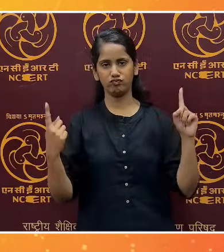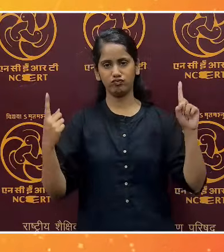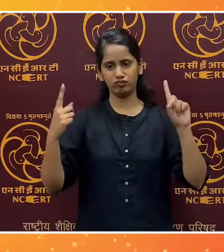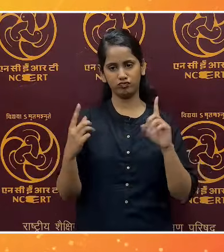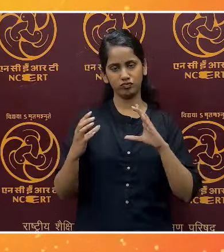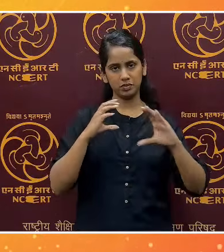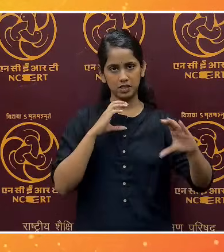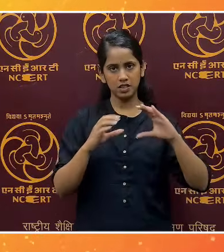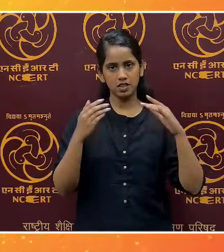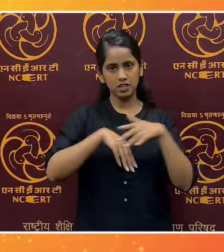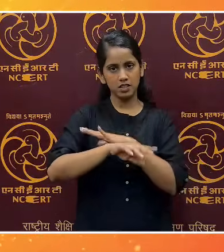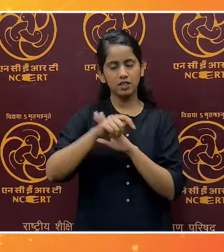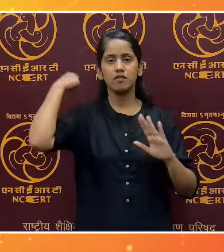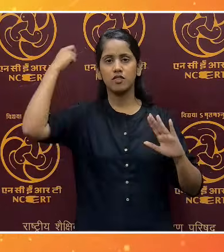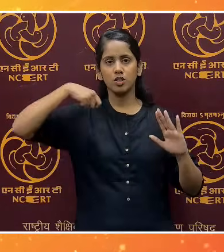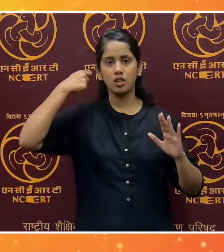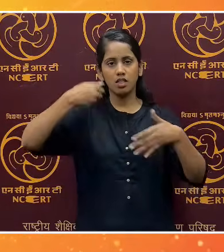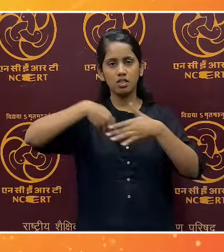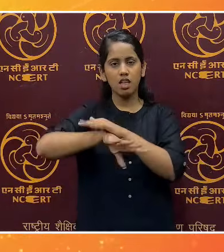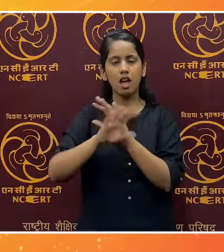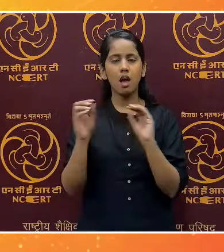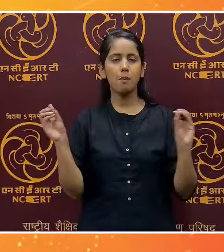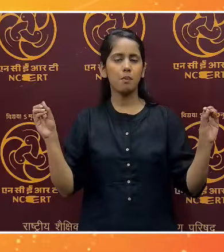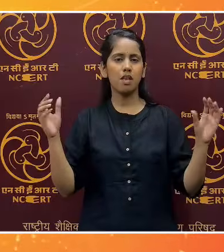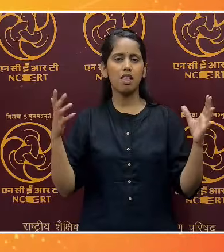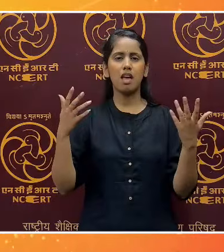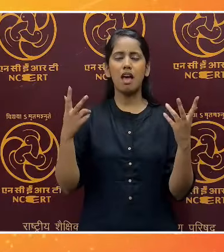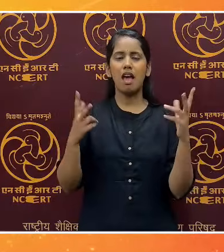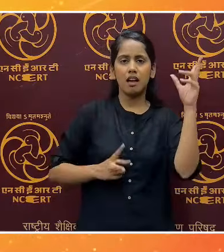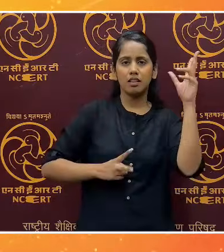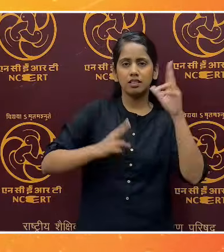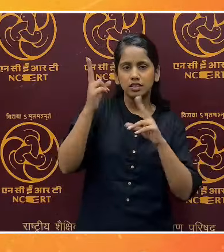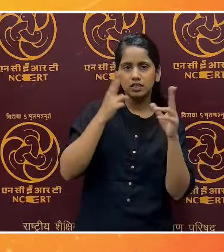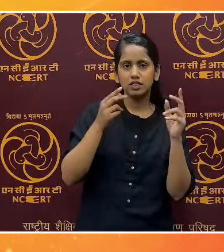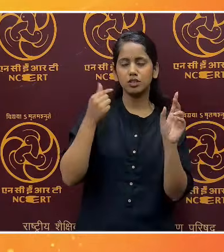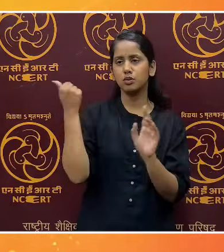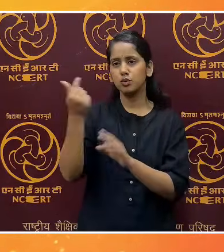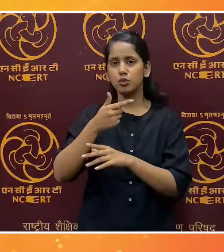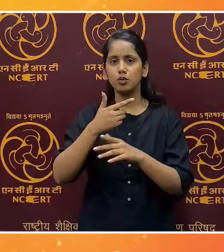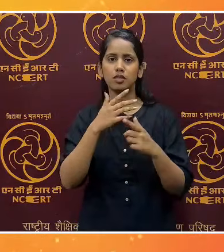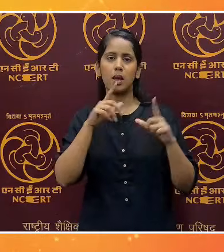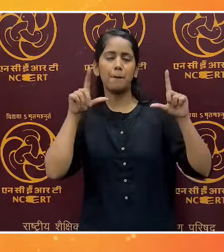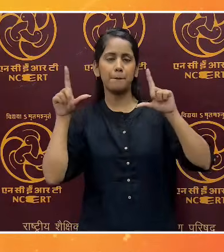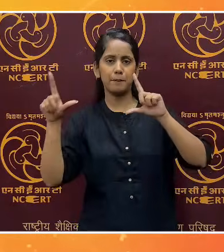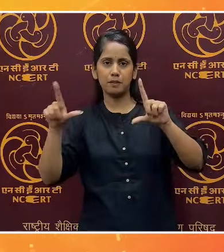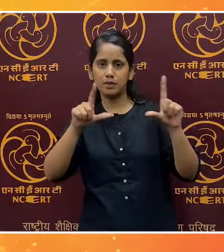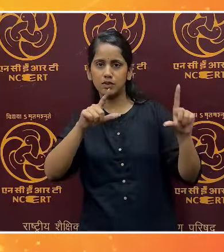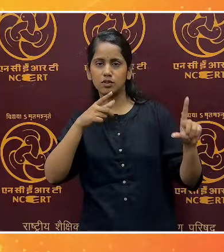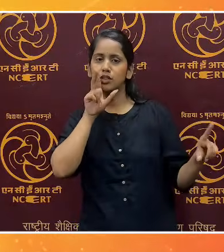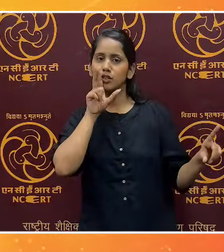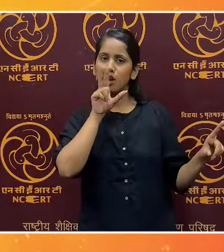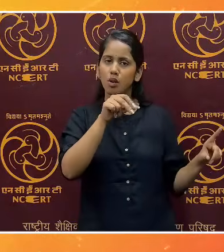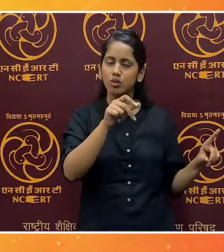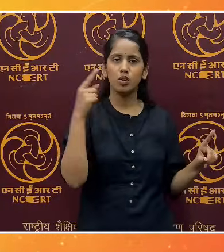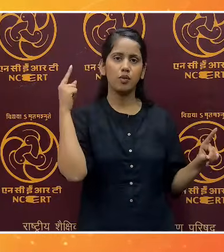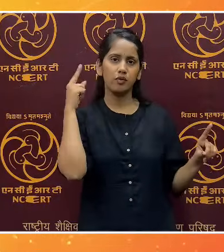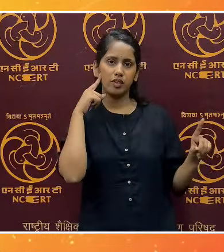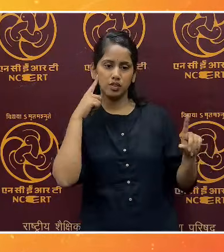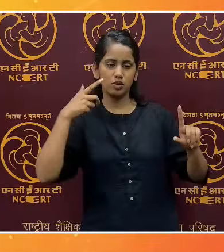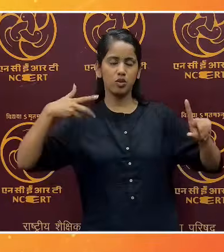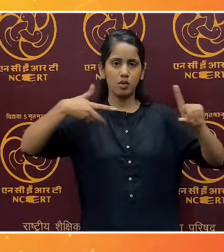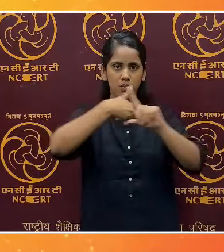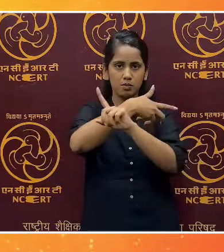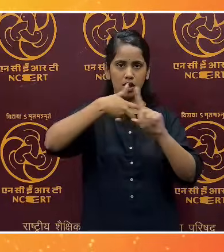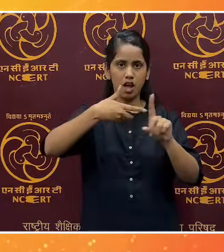seen videos where a lot of animation is being used. Then there are videos where you just have pictures and some audio is going on in the background.